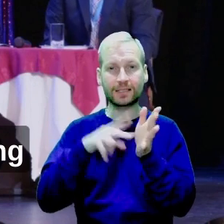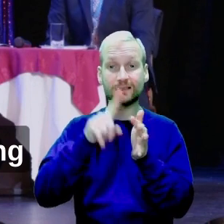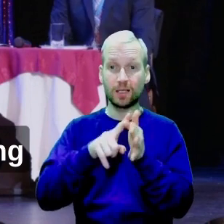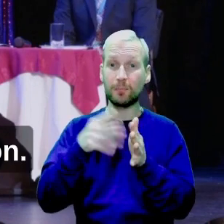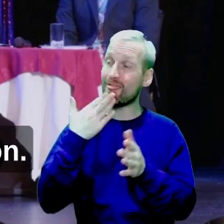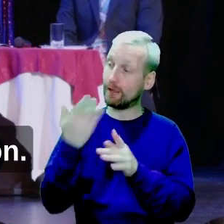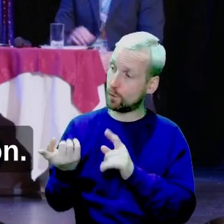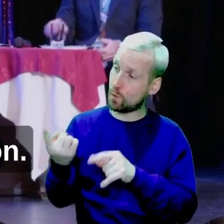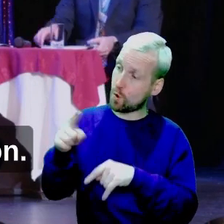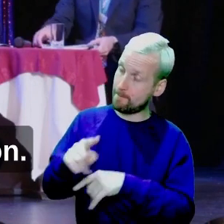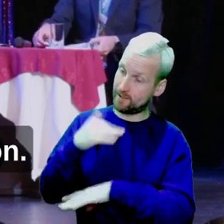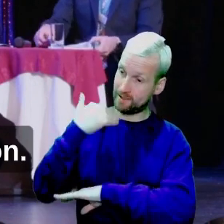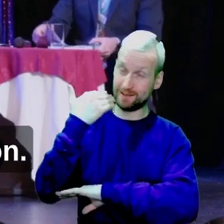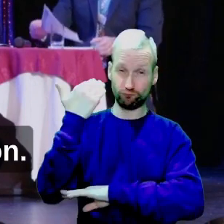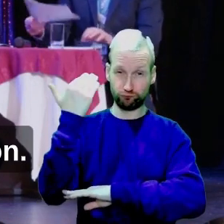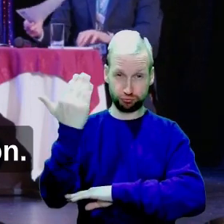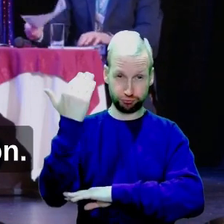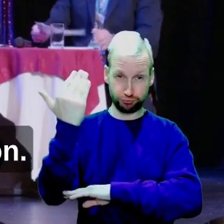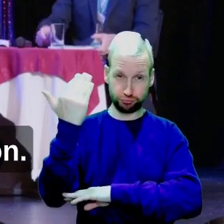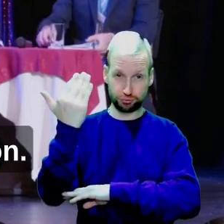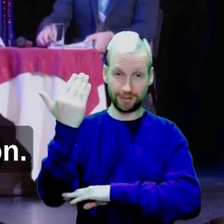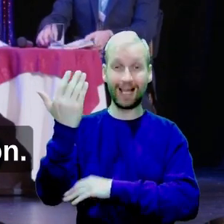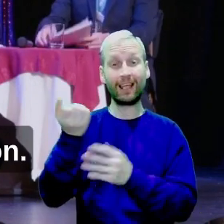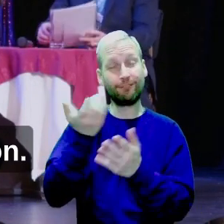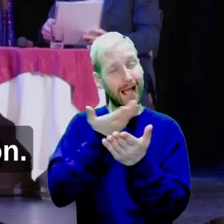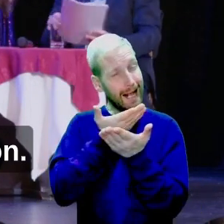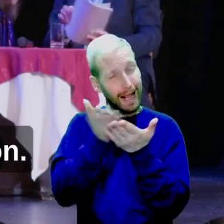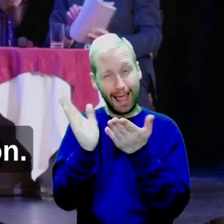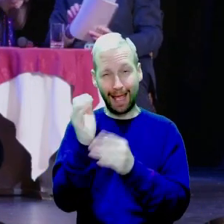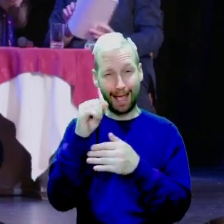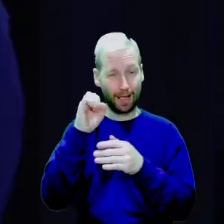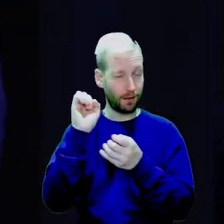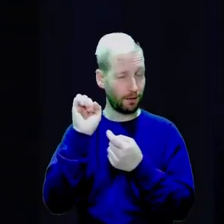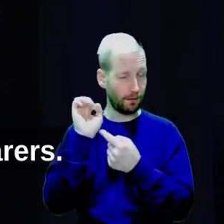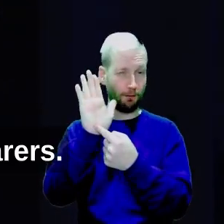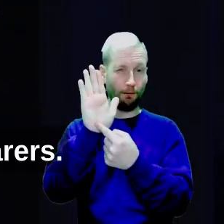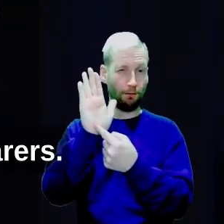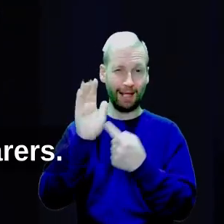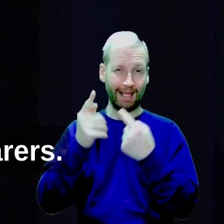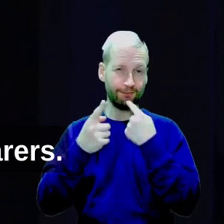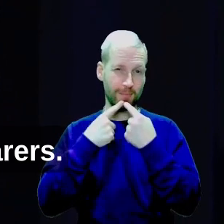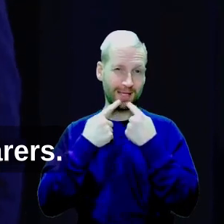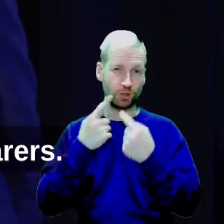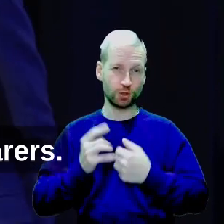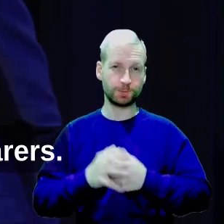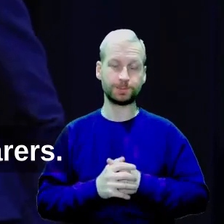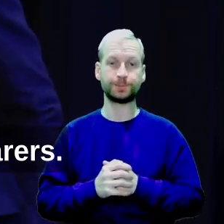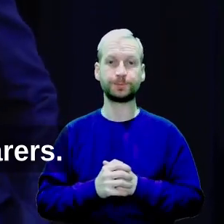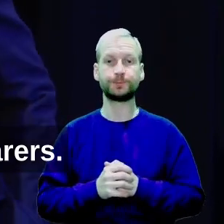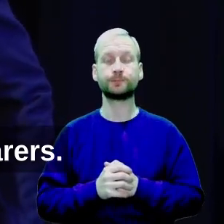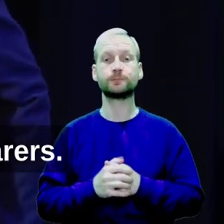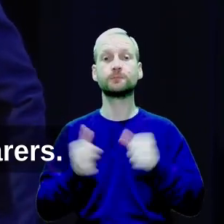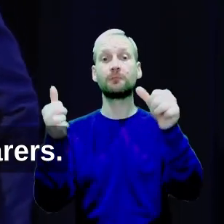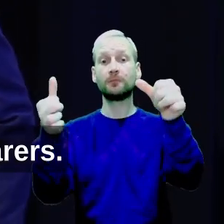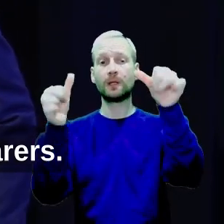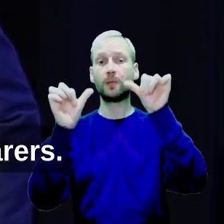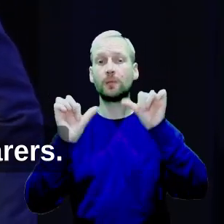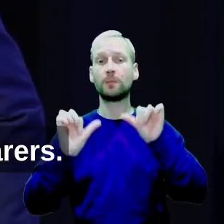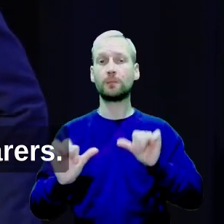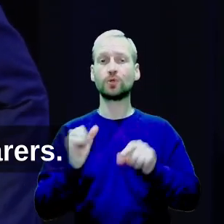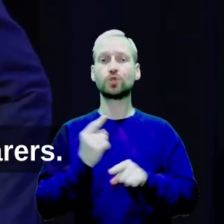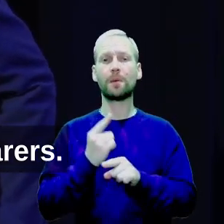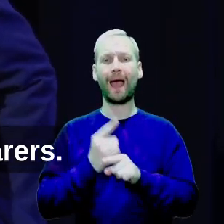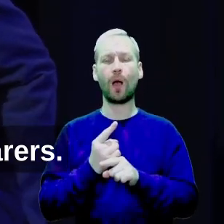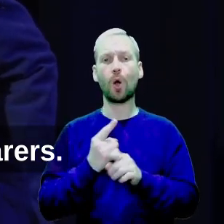for coming along today and giving us such a thorough presentation. Let's move on to talking about role